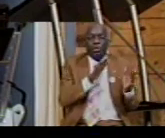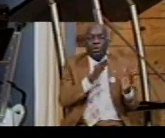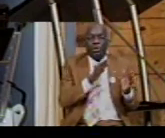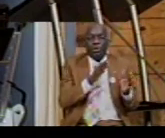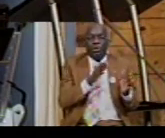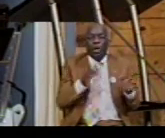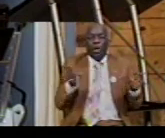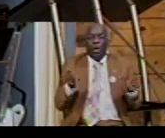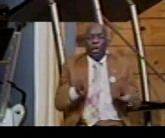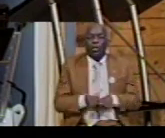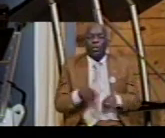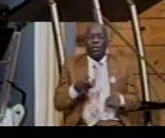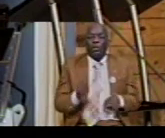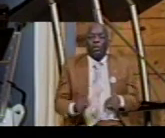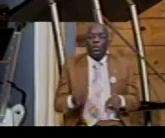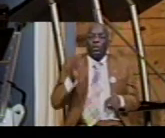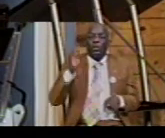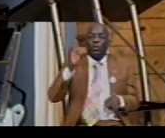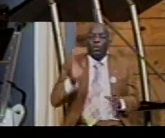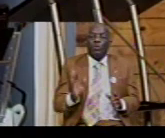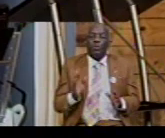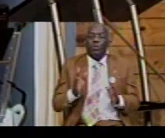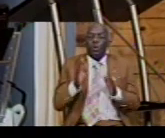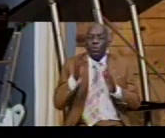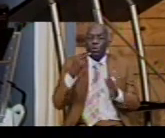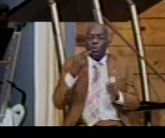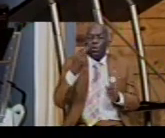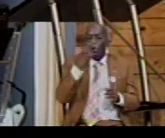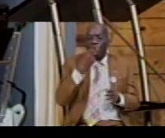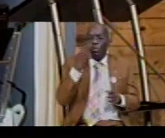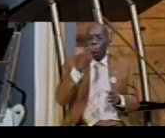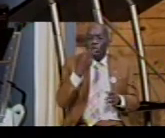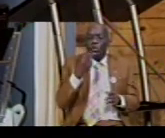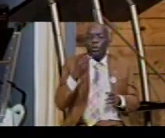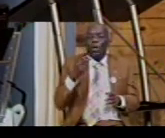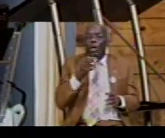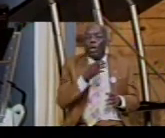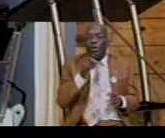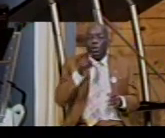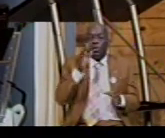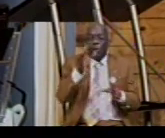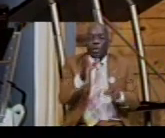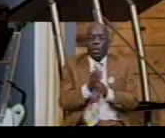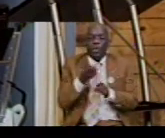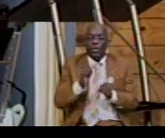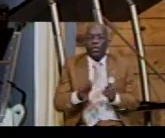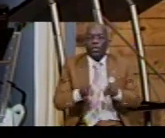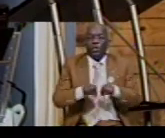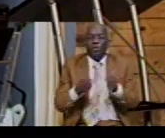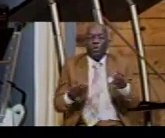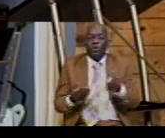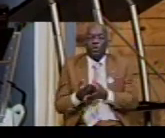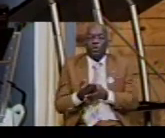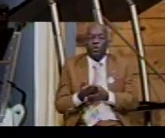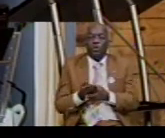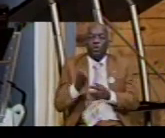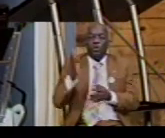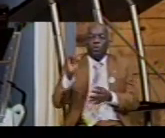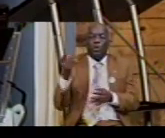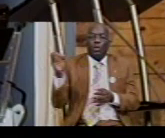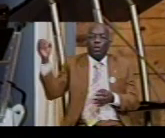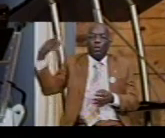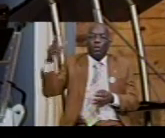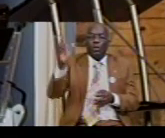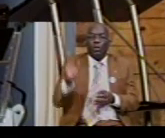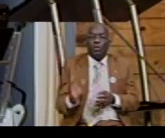speaks, reach out and claim that breakthrough. And I want to sing about the goodness of God, and he's been